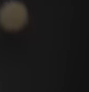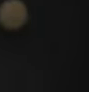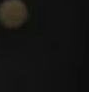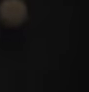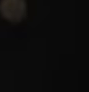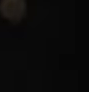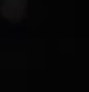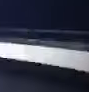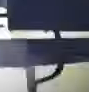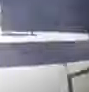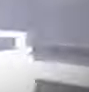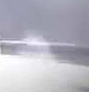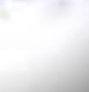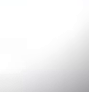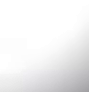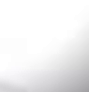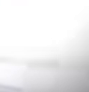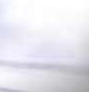dg-macra@macra.org.mw.